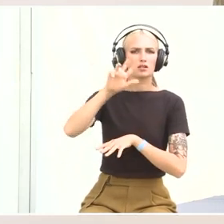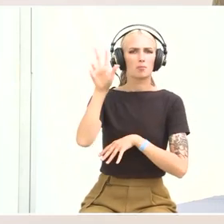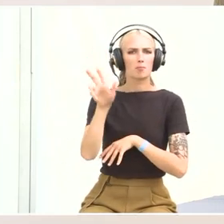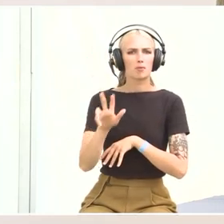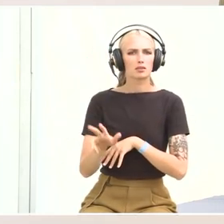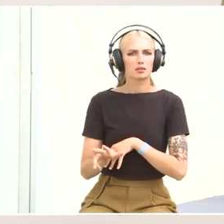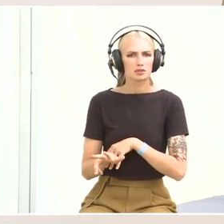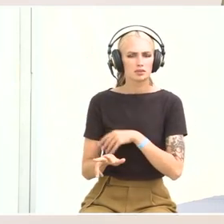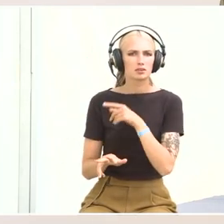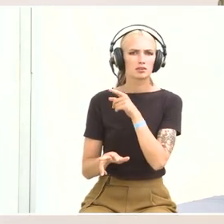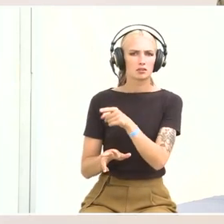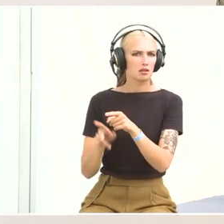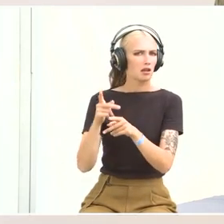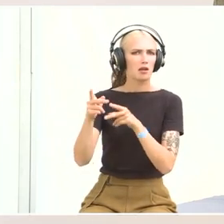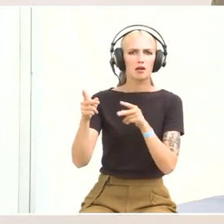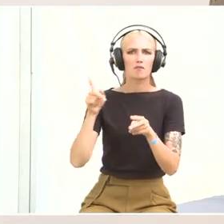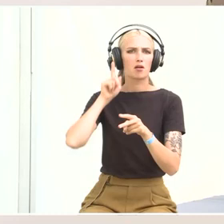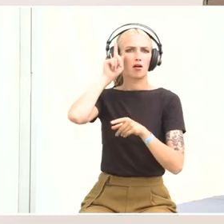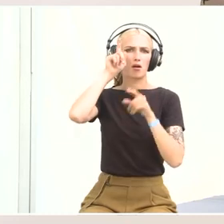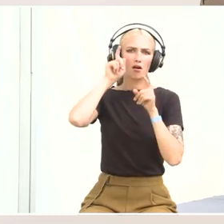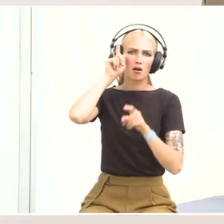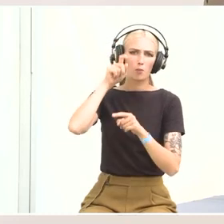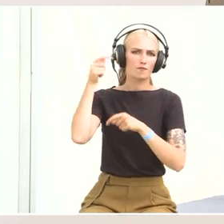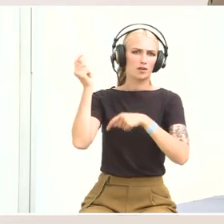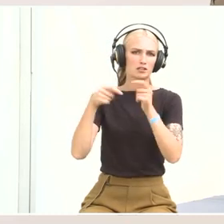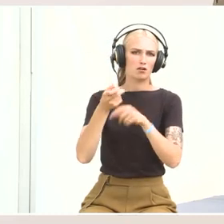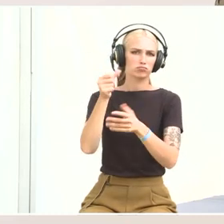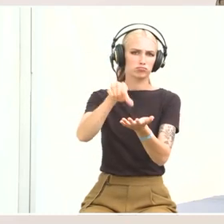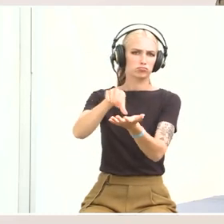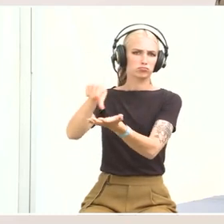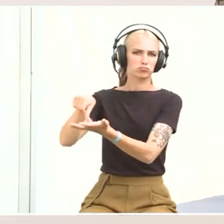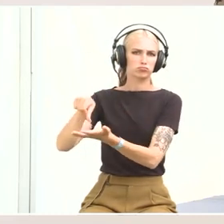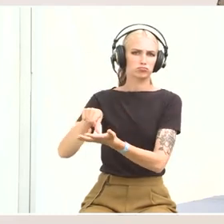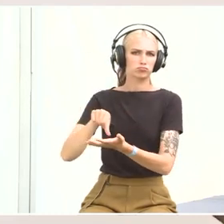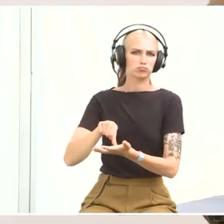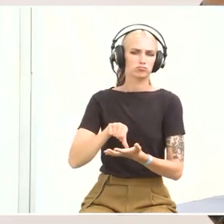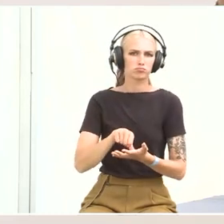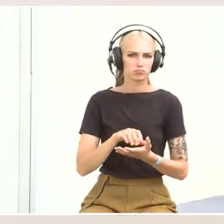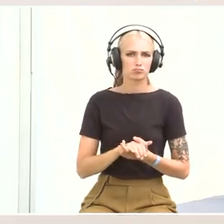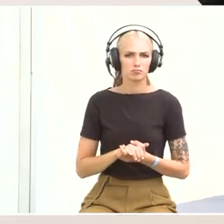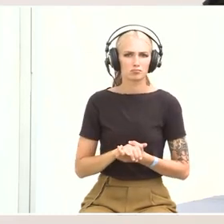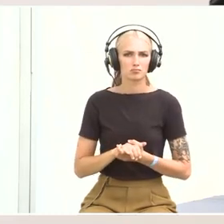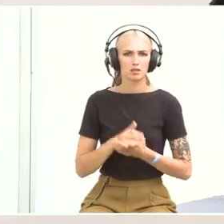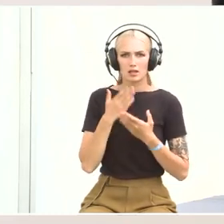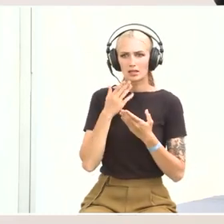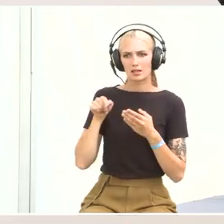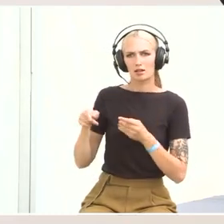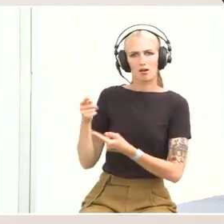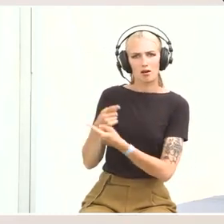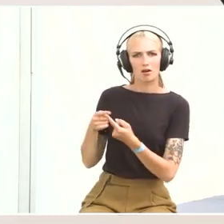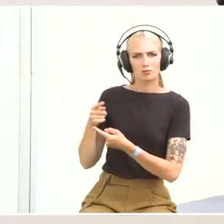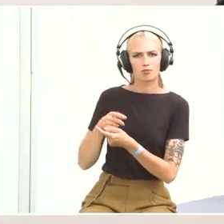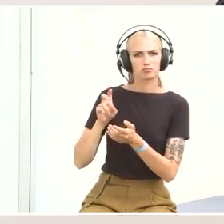democracy and opinion festivals. So this is a relay that takes place in several places. And I know